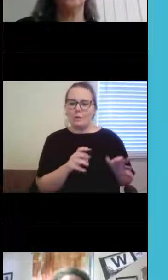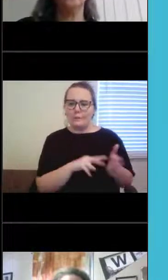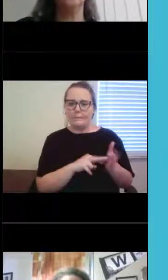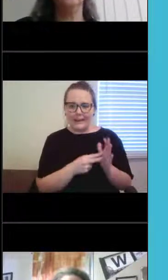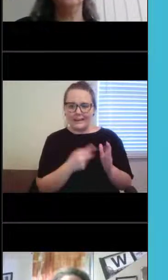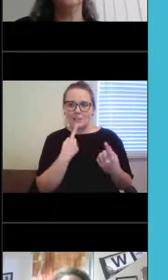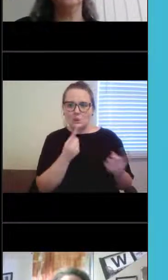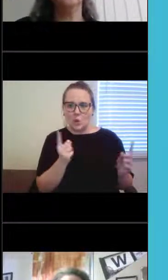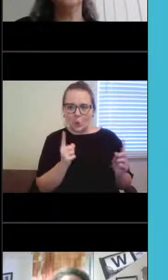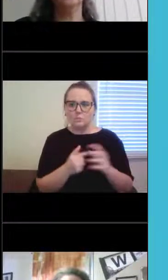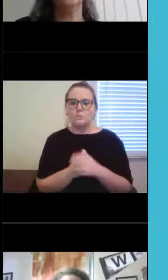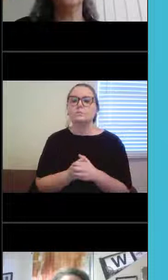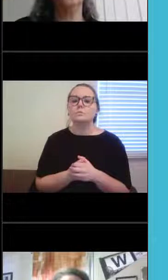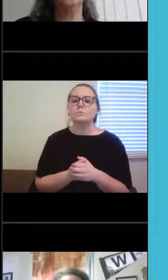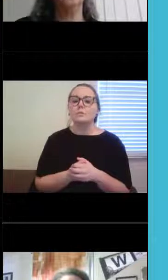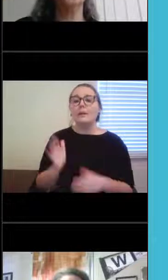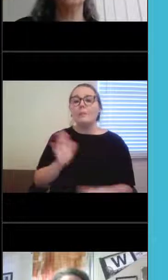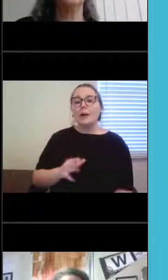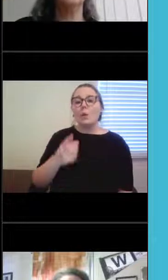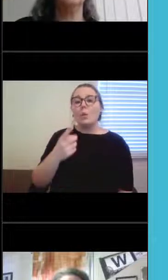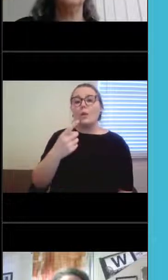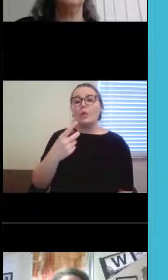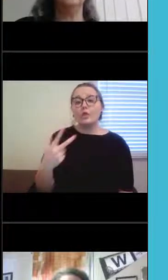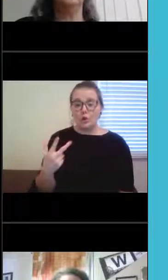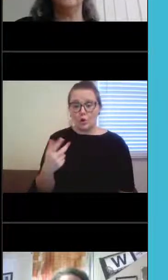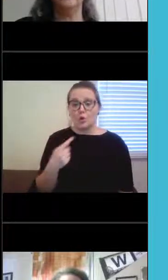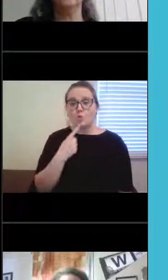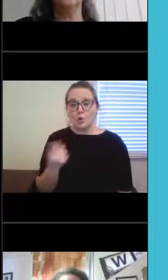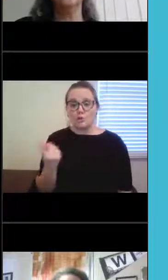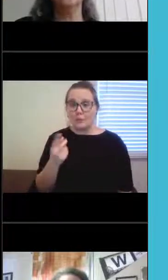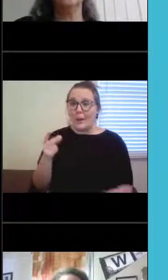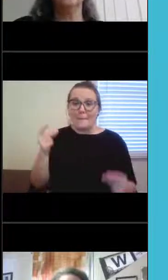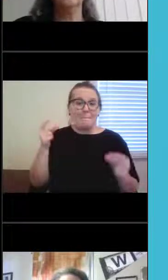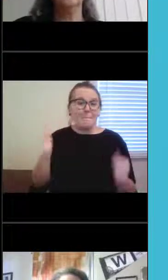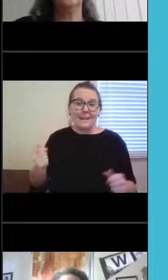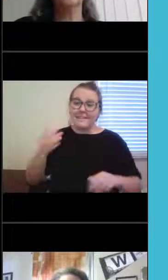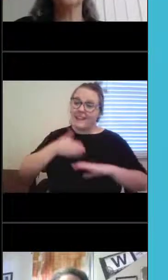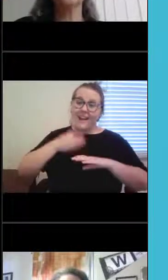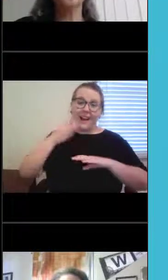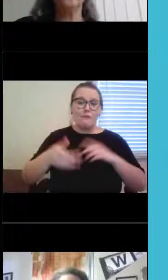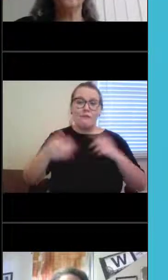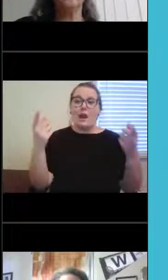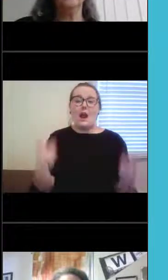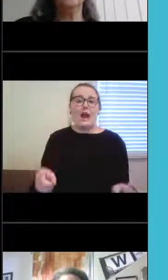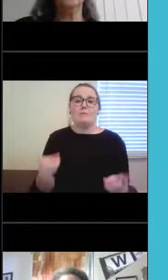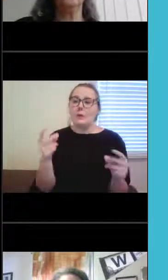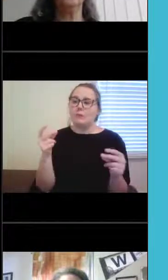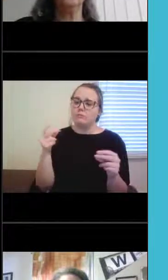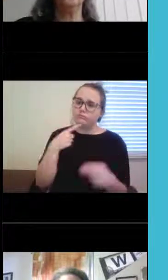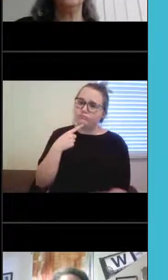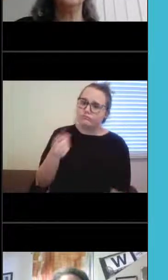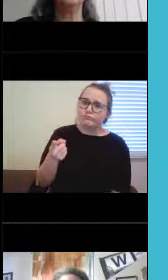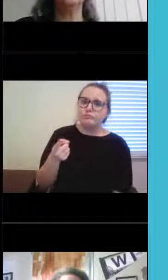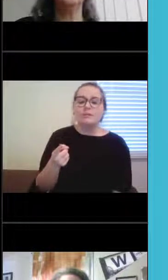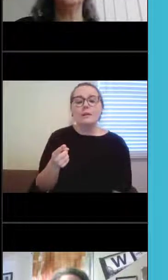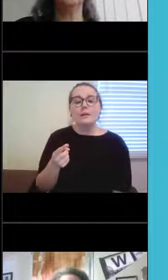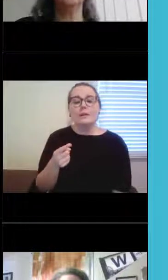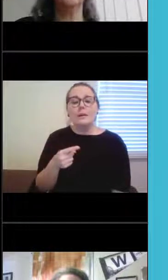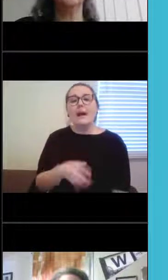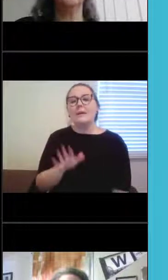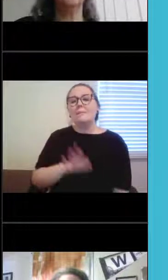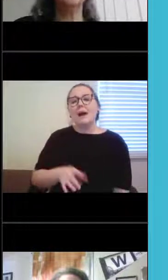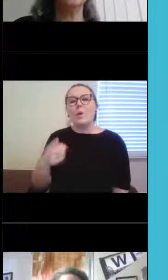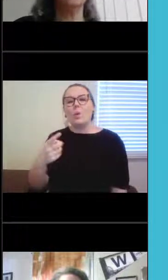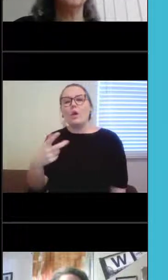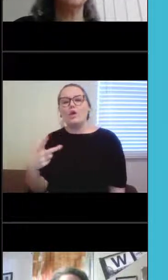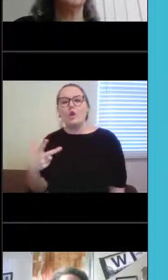a third of women told somebody immediately after, but 1/3 waited till a year or